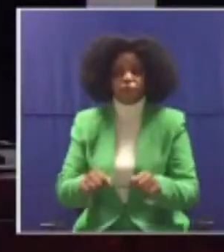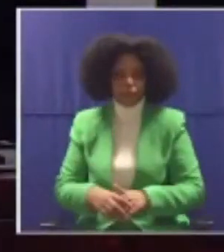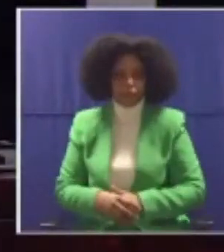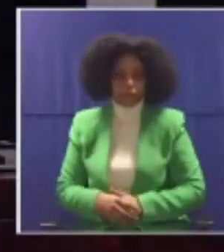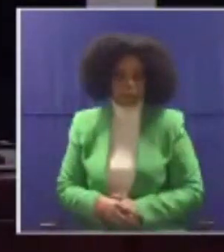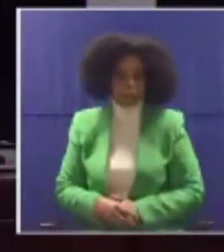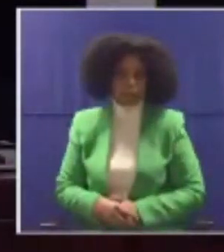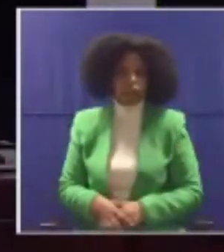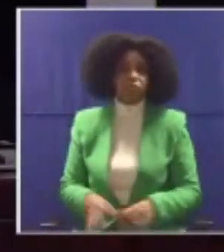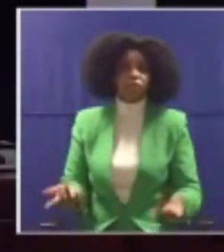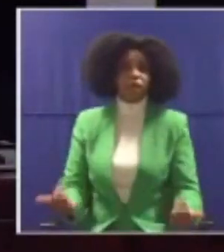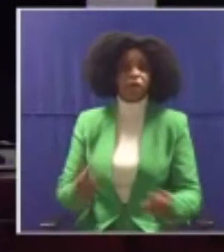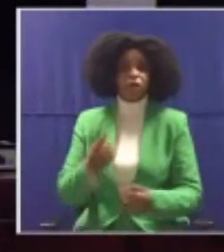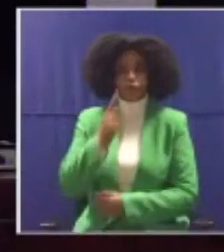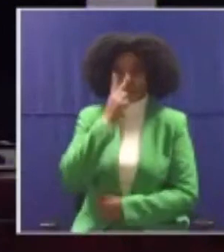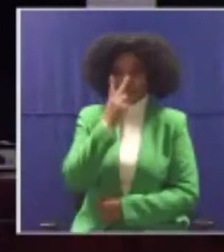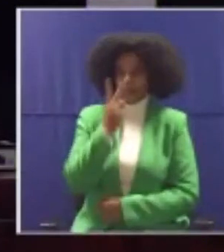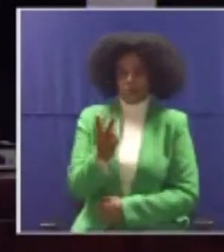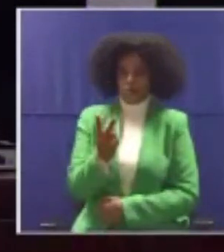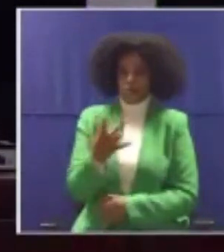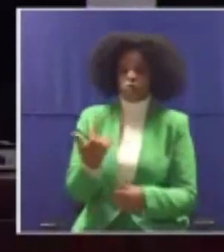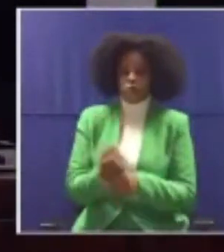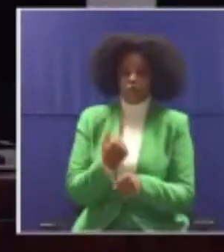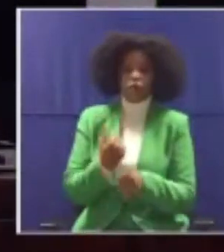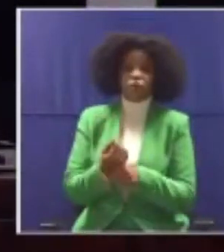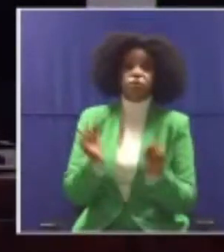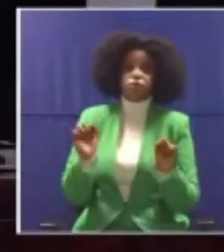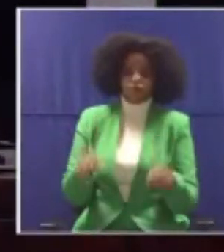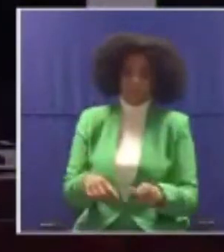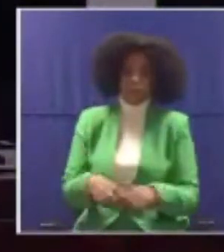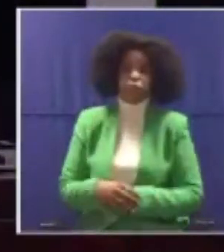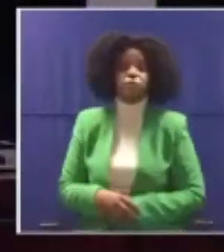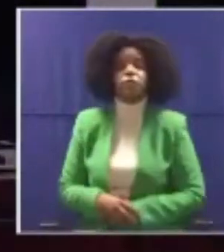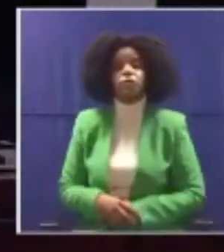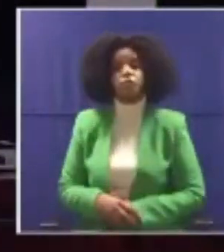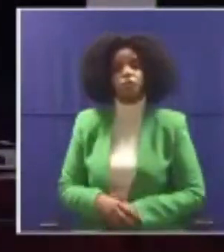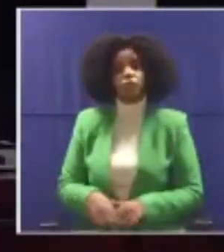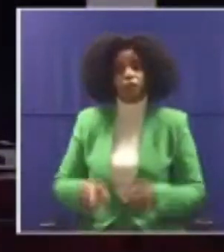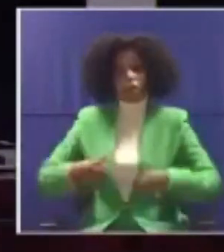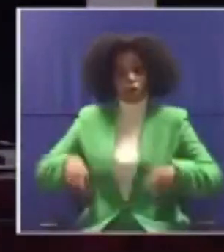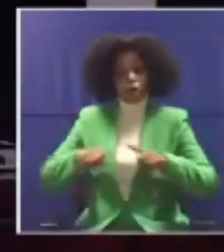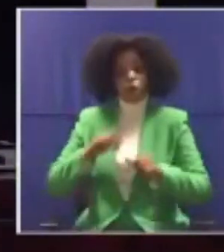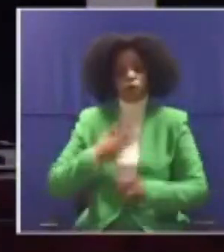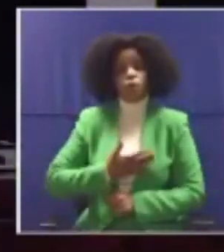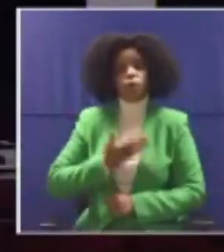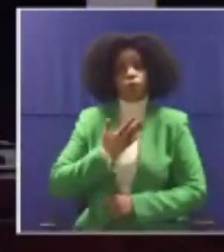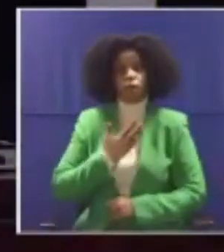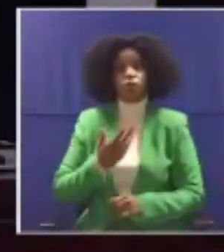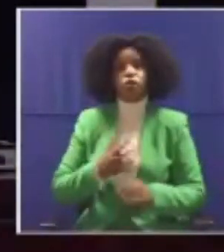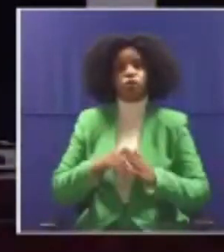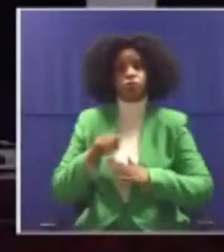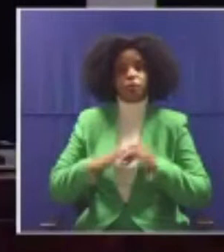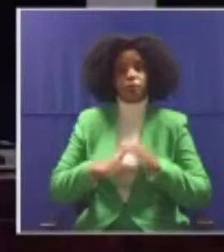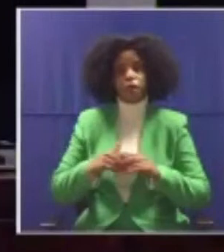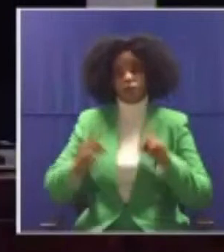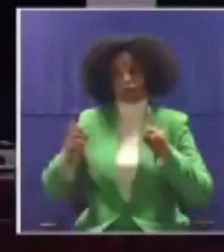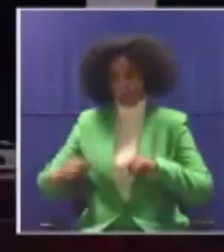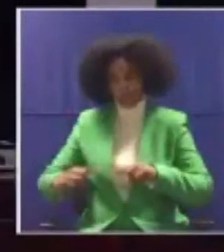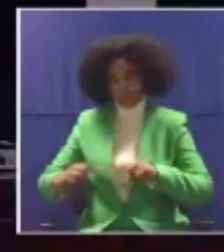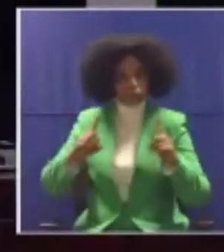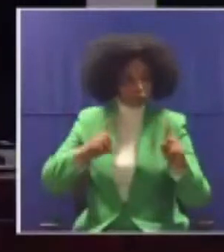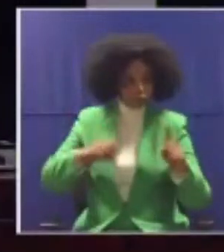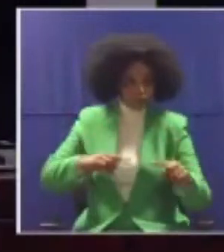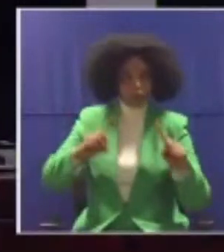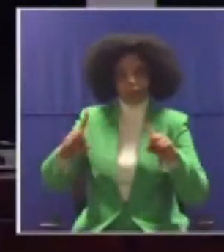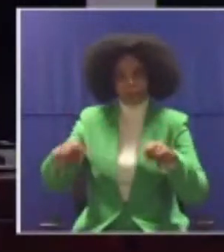So you can see we are getting there. We want to build consensus, because if we don't together